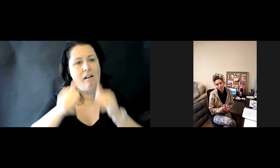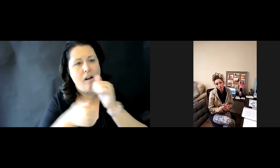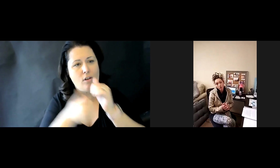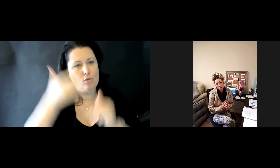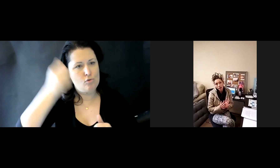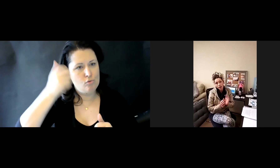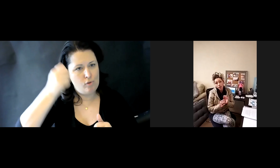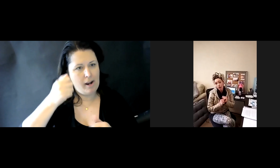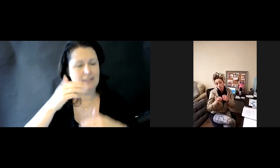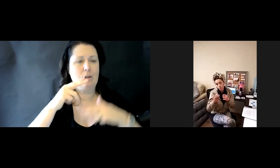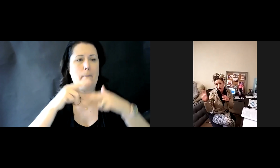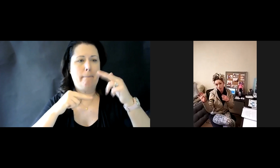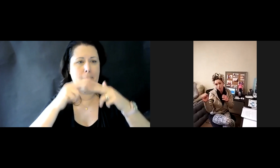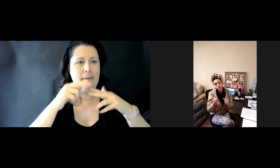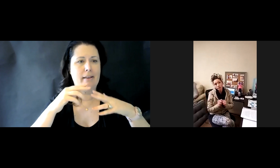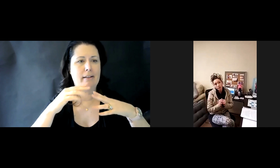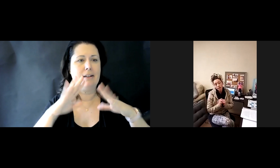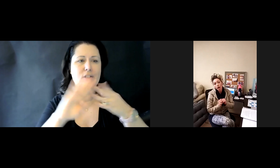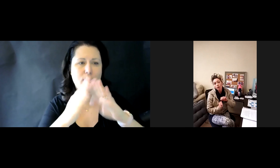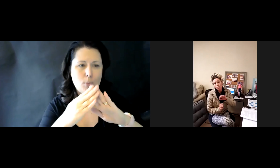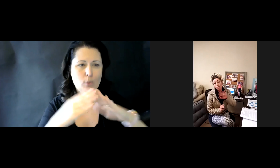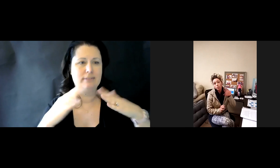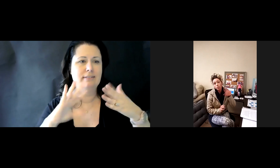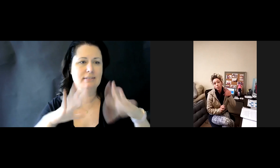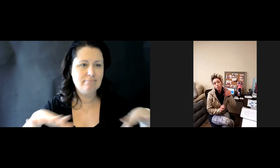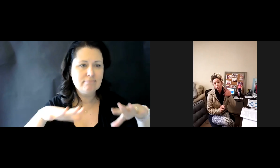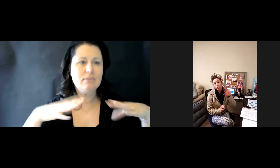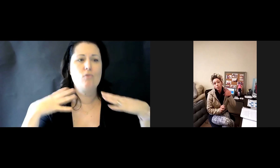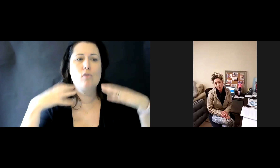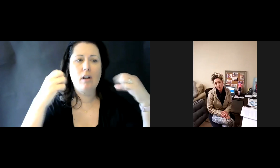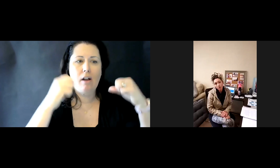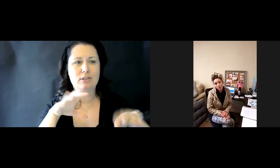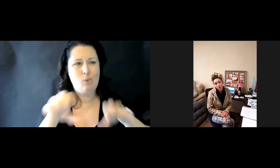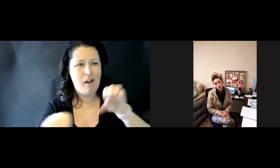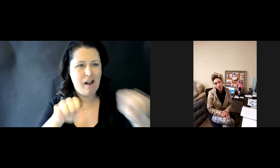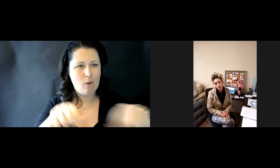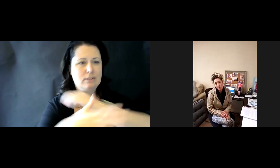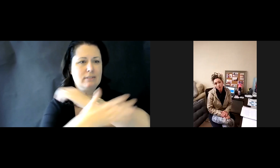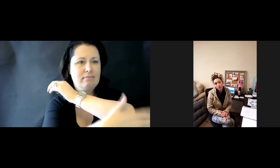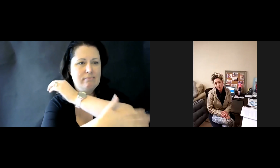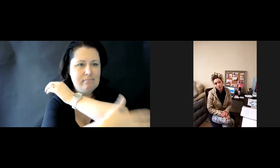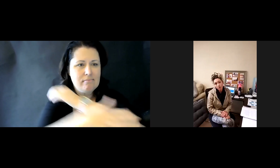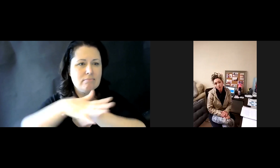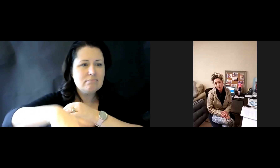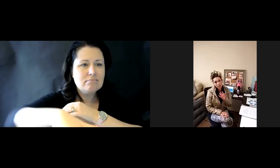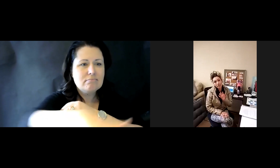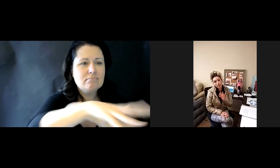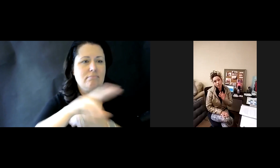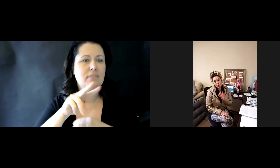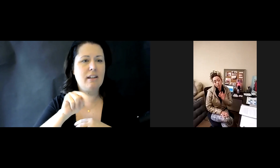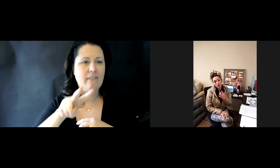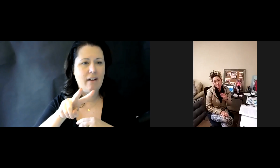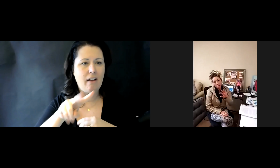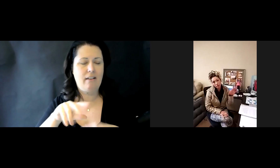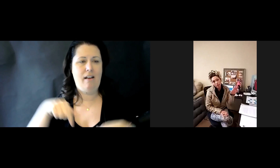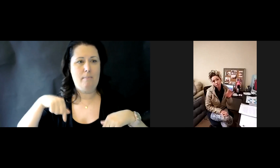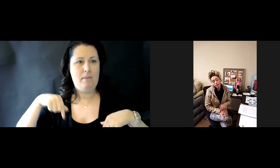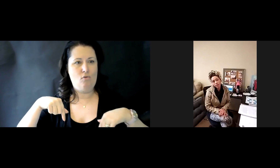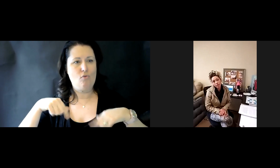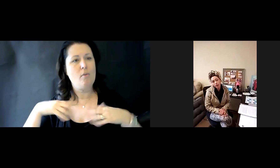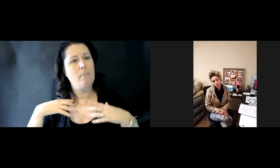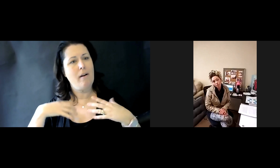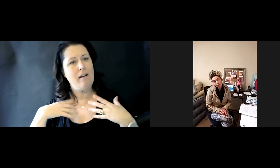Recovery. So I go out and do outreach in rural counties throughout Nevada. We have myself stationed here, but I'm out